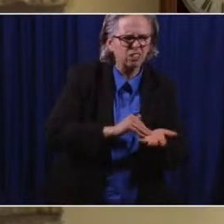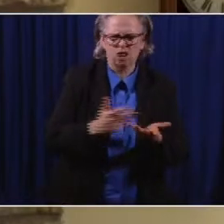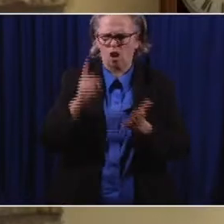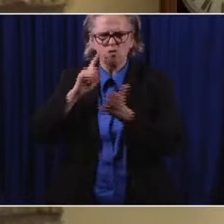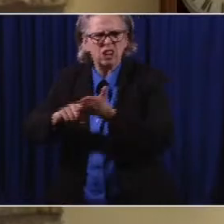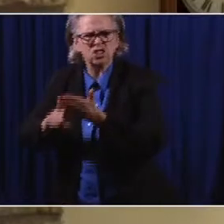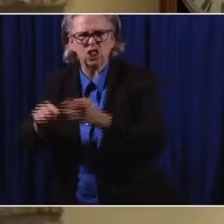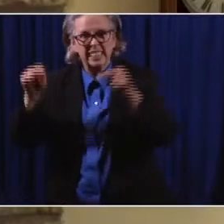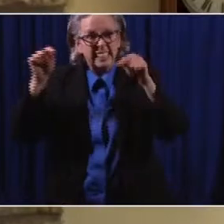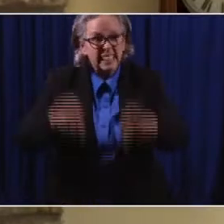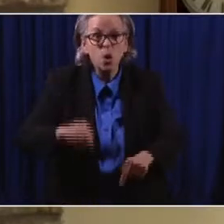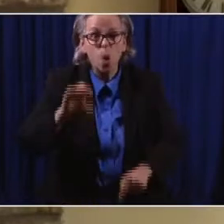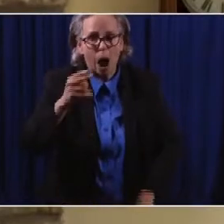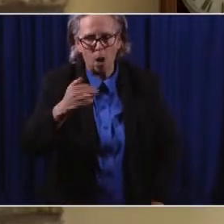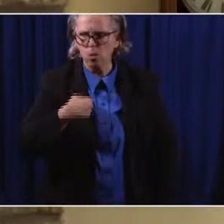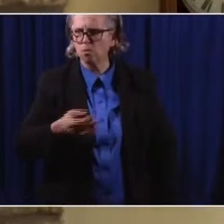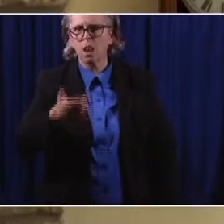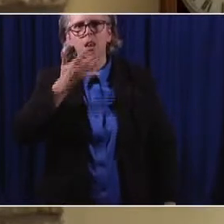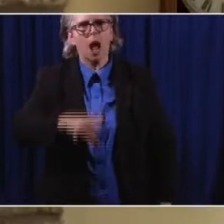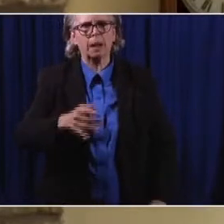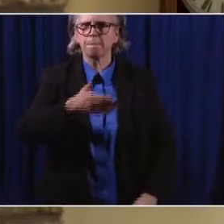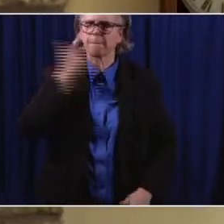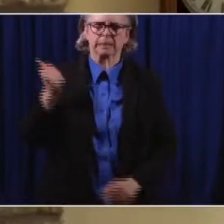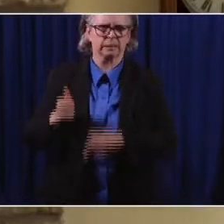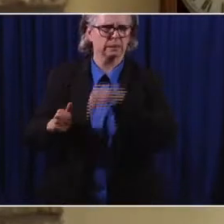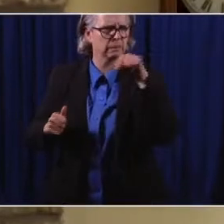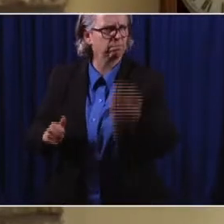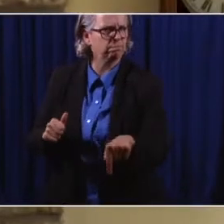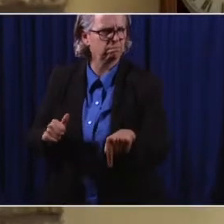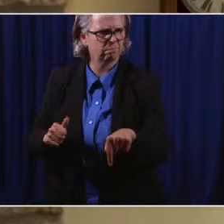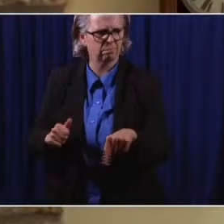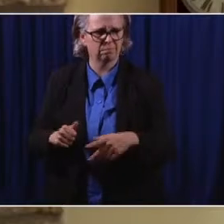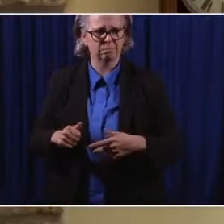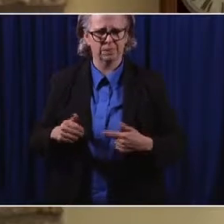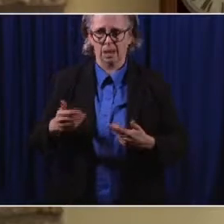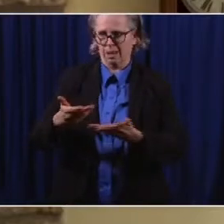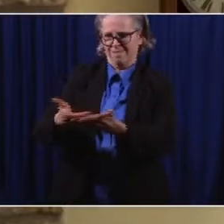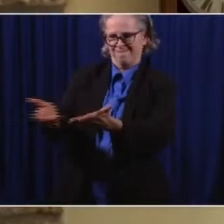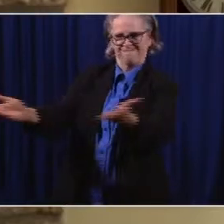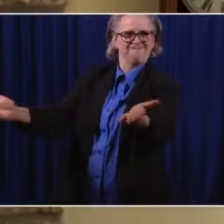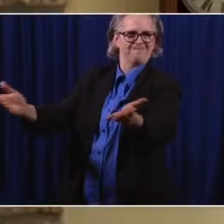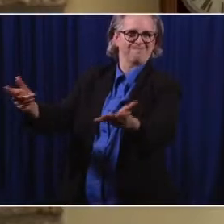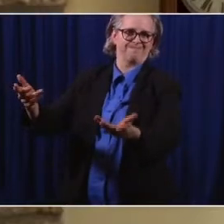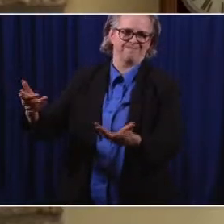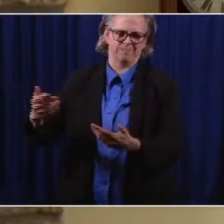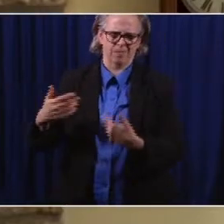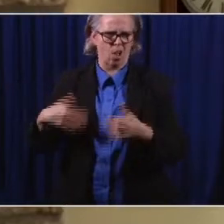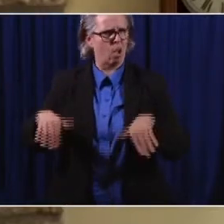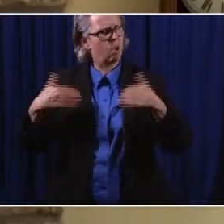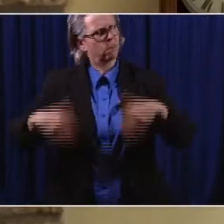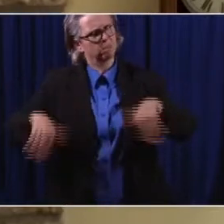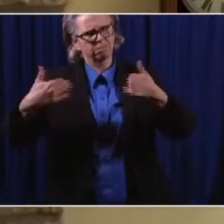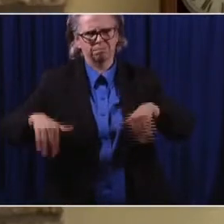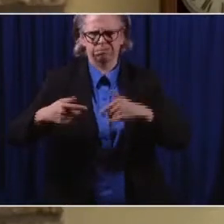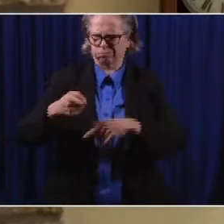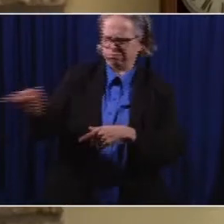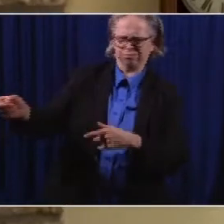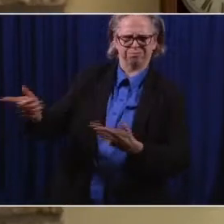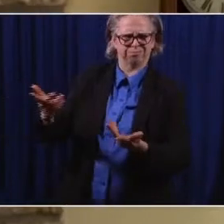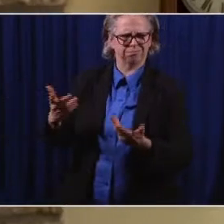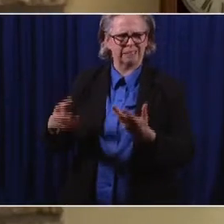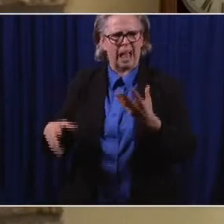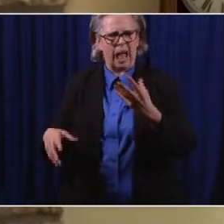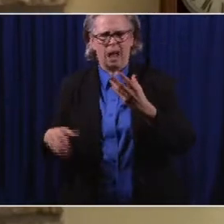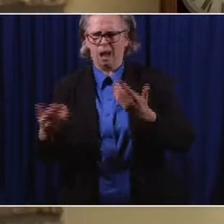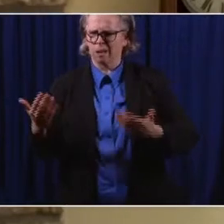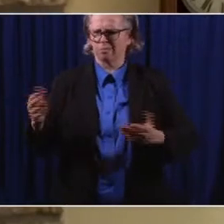contributing in Ohio, not me, but we're contributing to this knowledge base